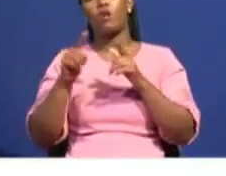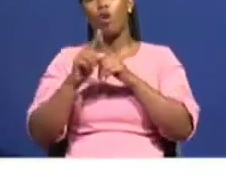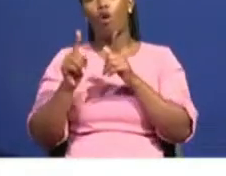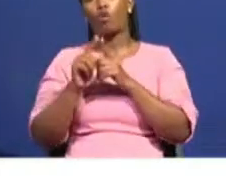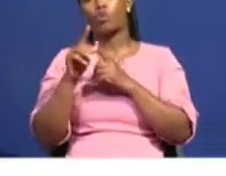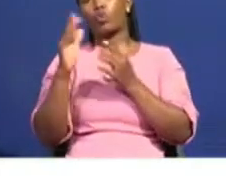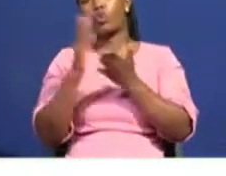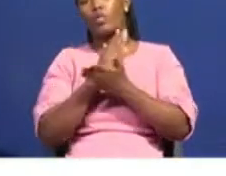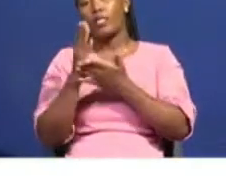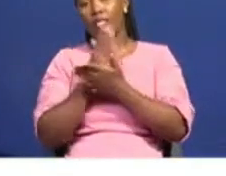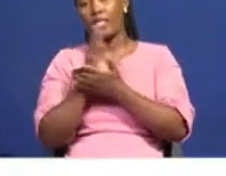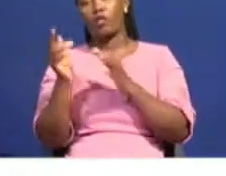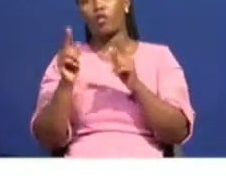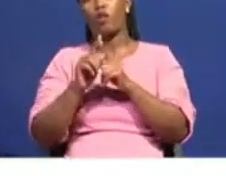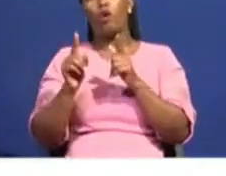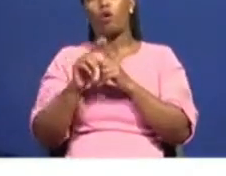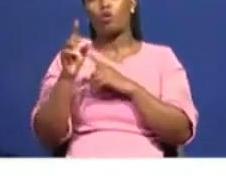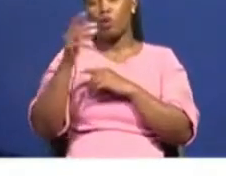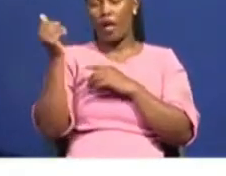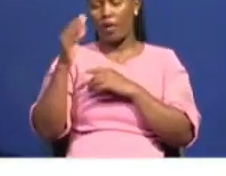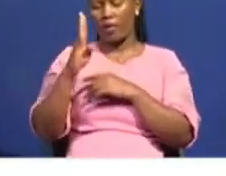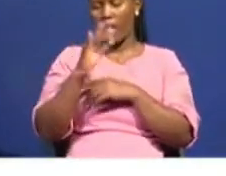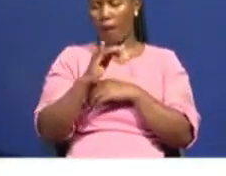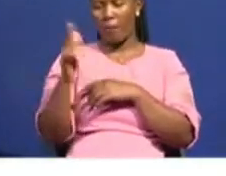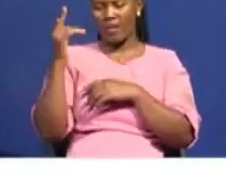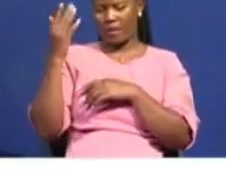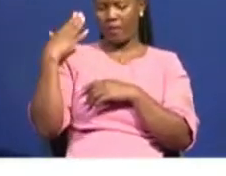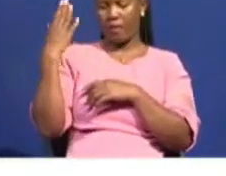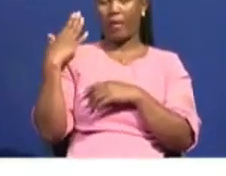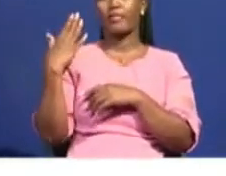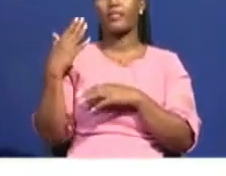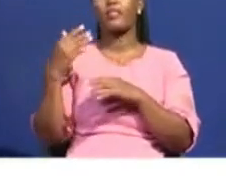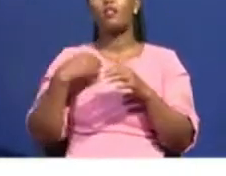climate change bill from some time back, there's definitely